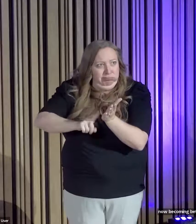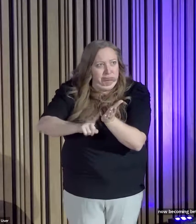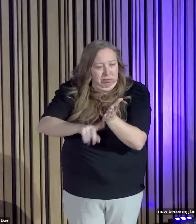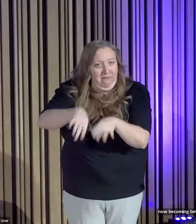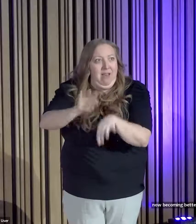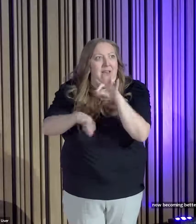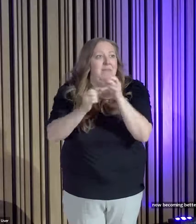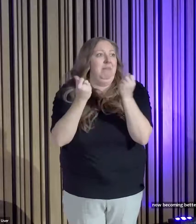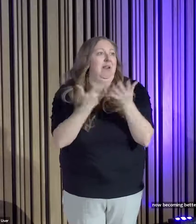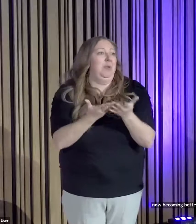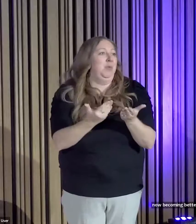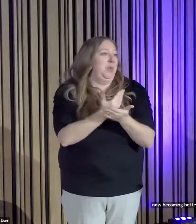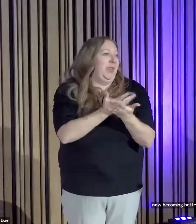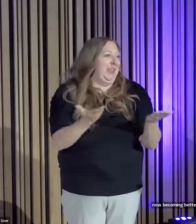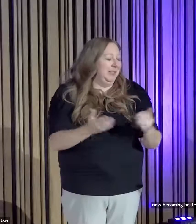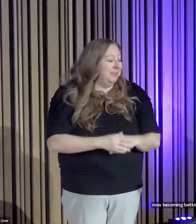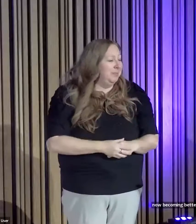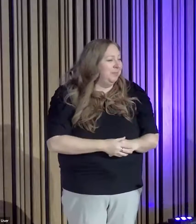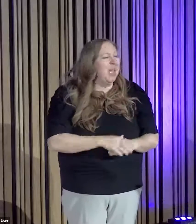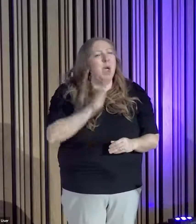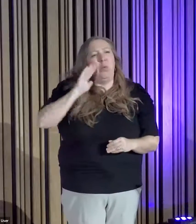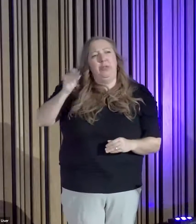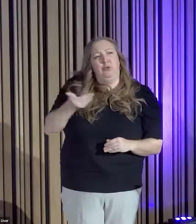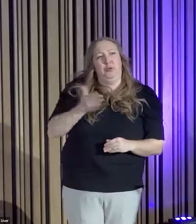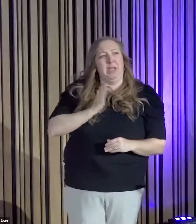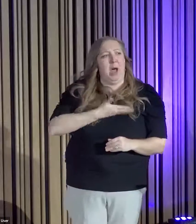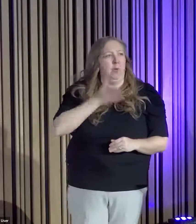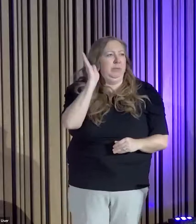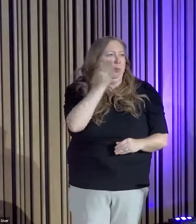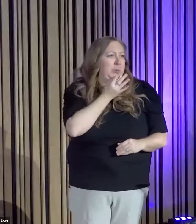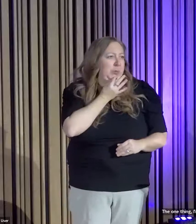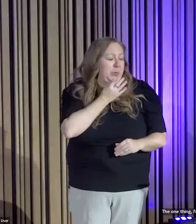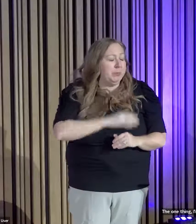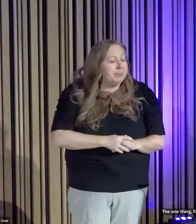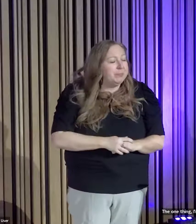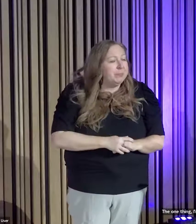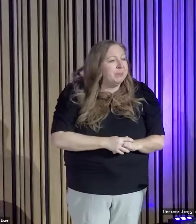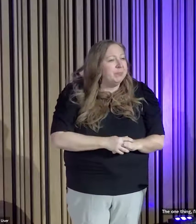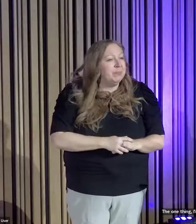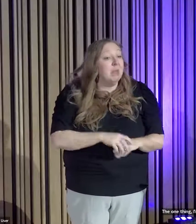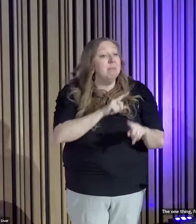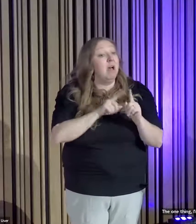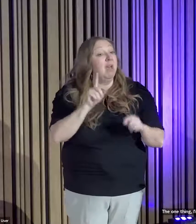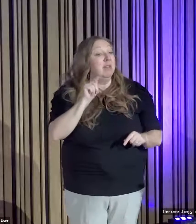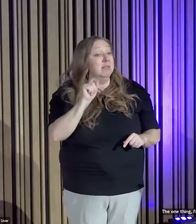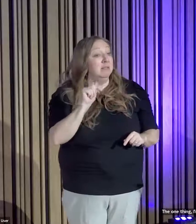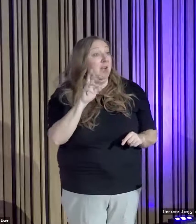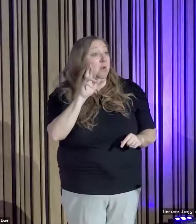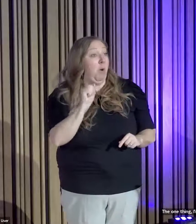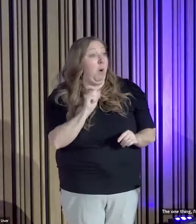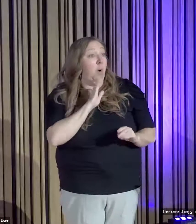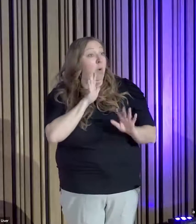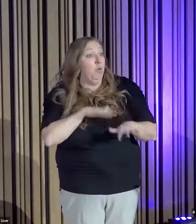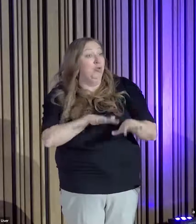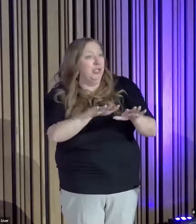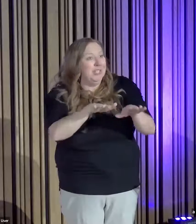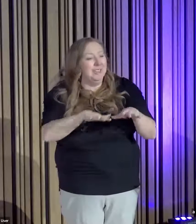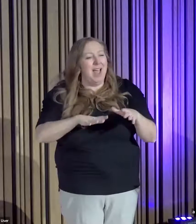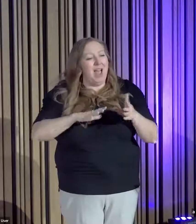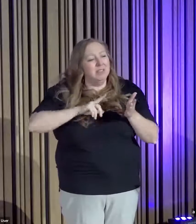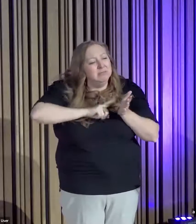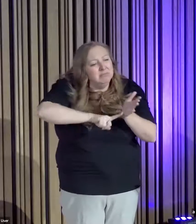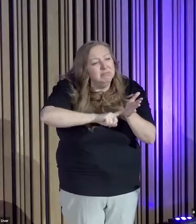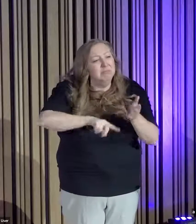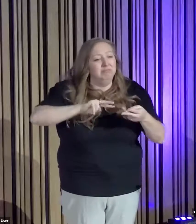I'm going to introduce our speakers in just a minute, but in particular, Tara has done exactly this DNA studies, the